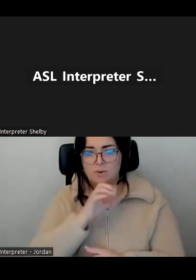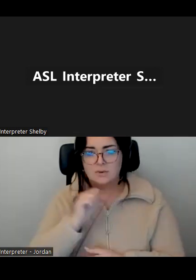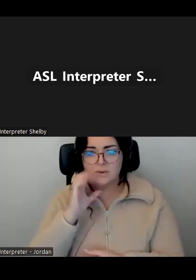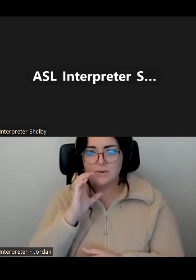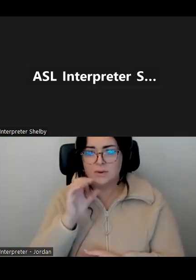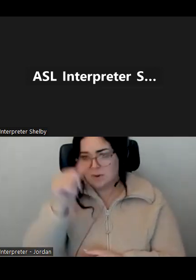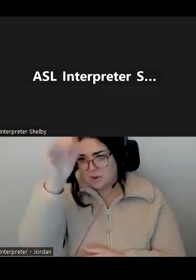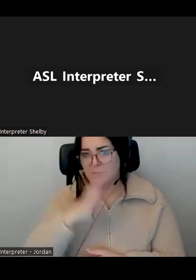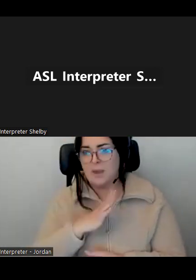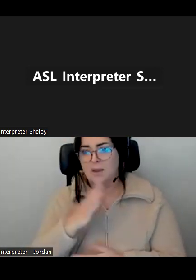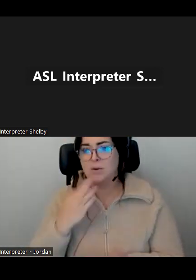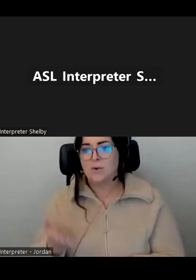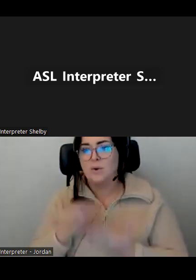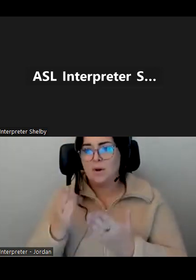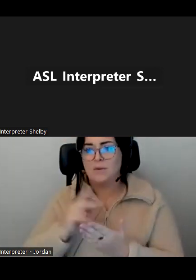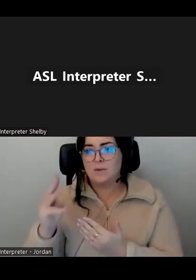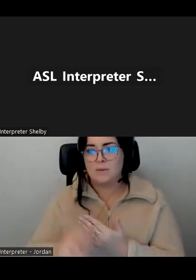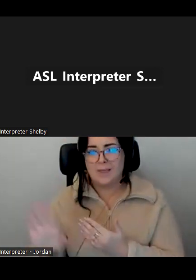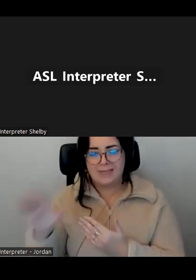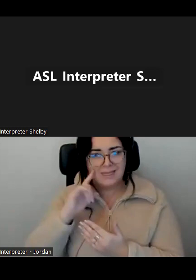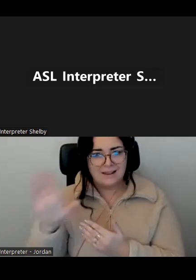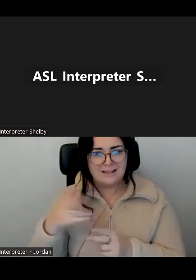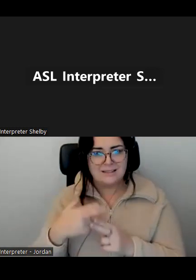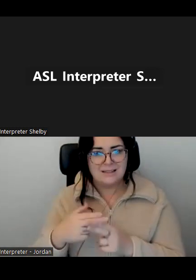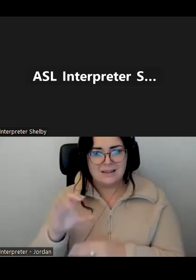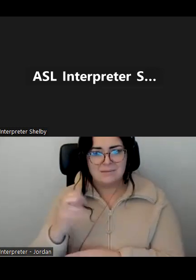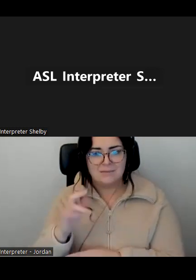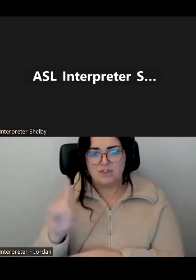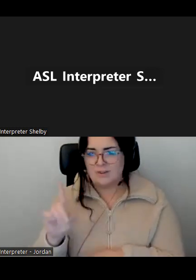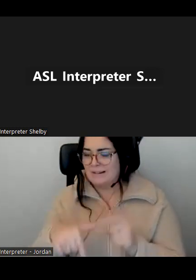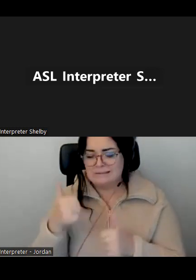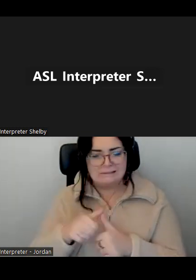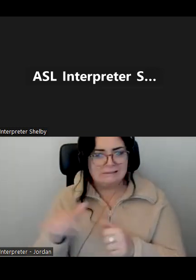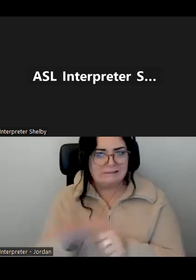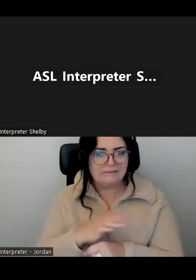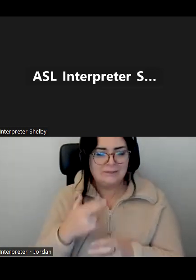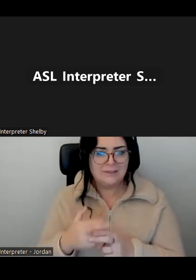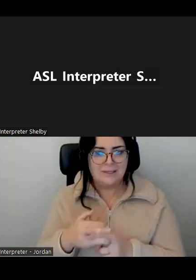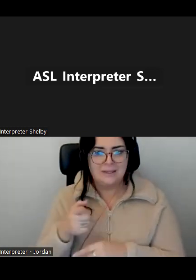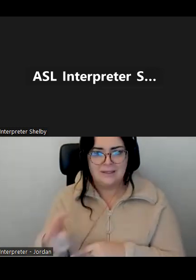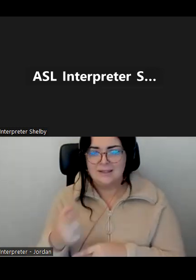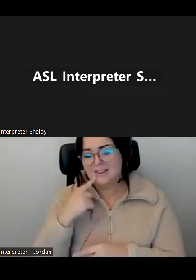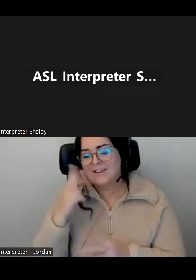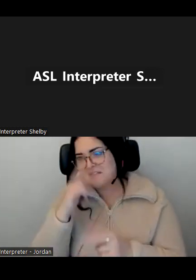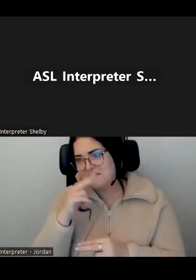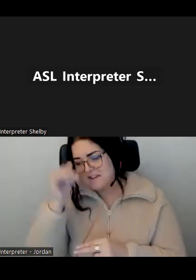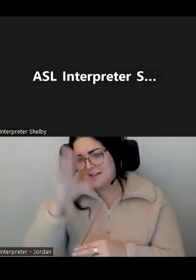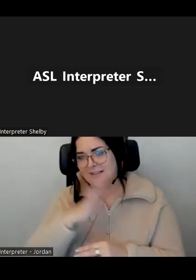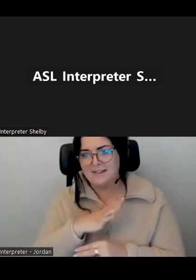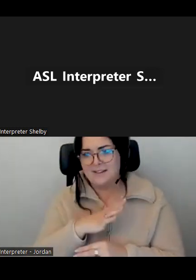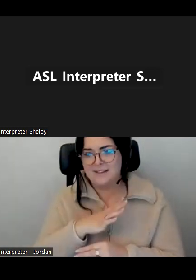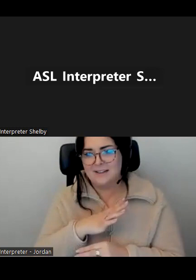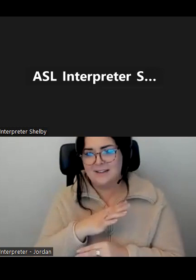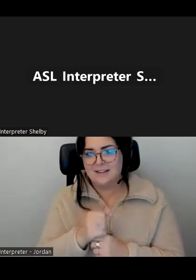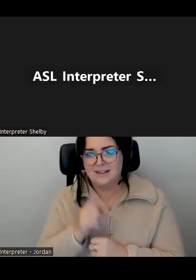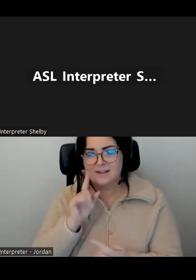it, Chad, I think, I can't remember his full name, but he is just hilarious because I've